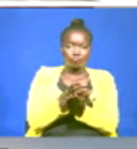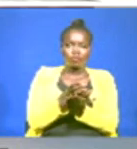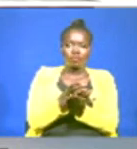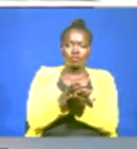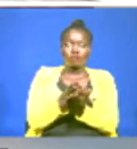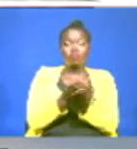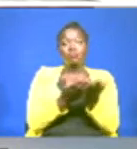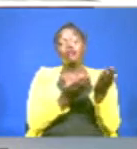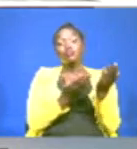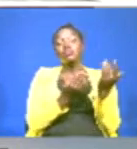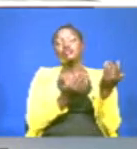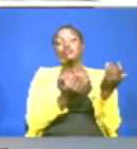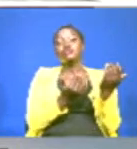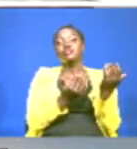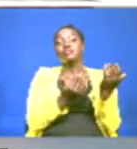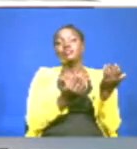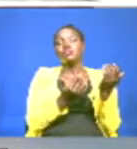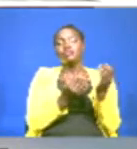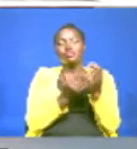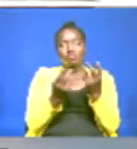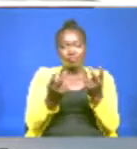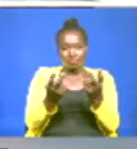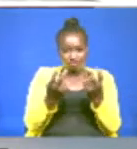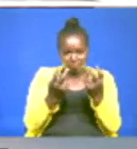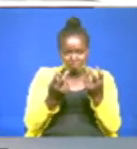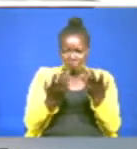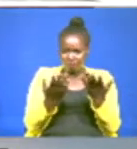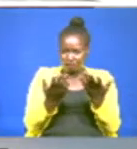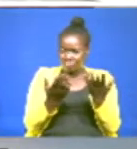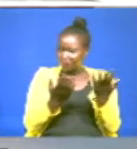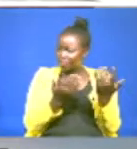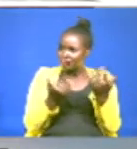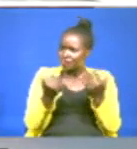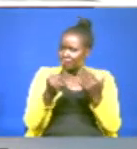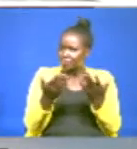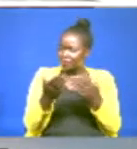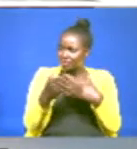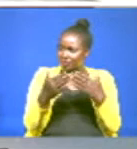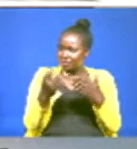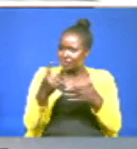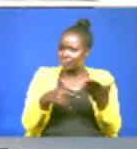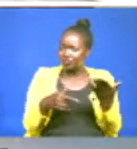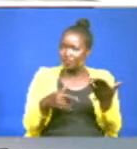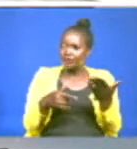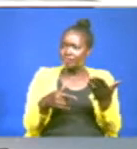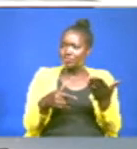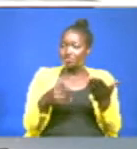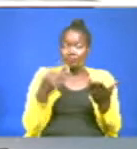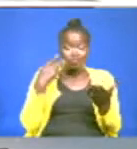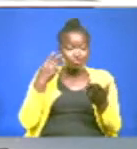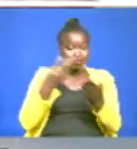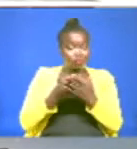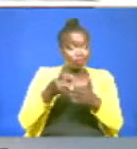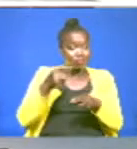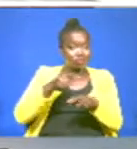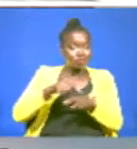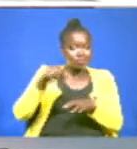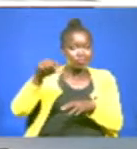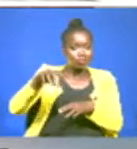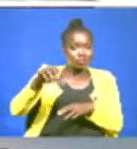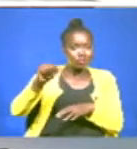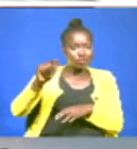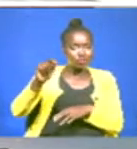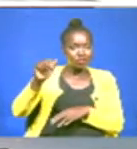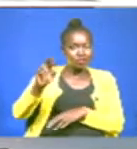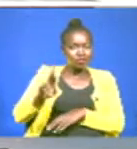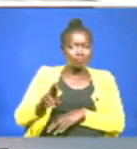anticipating to watch it. Do you expect anything close to what we witnessed during the Qatar FIFA World Cup? We